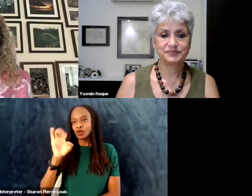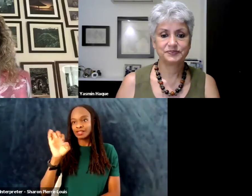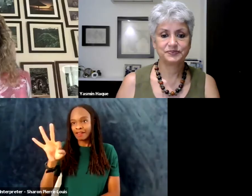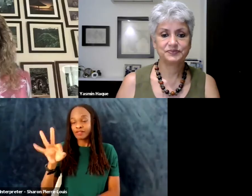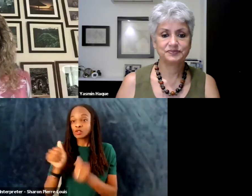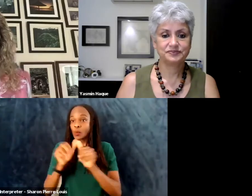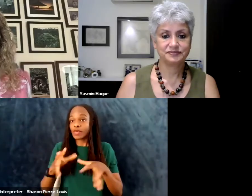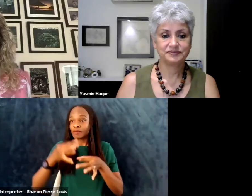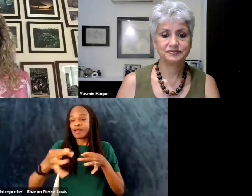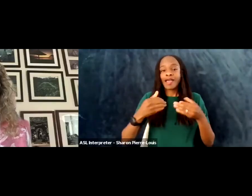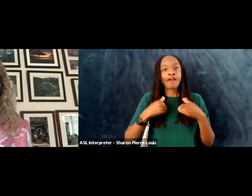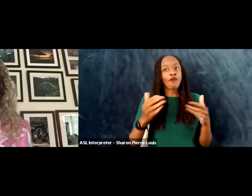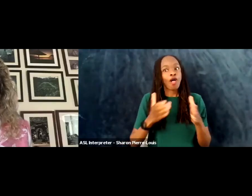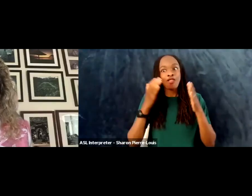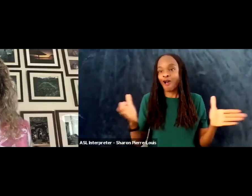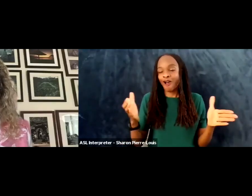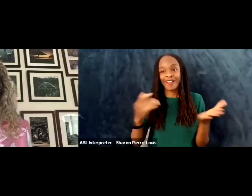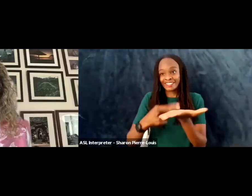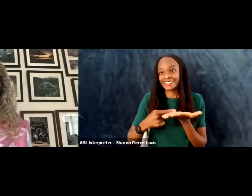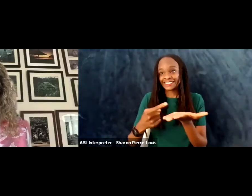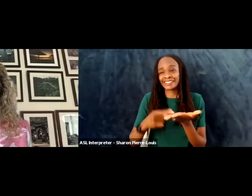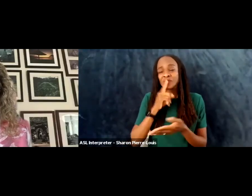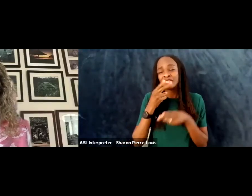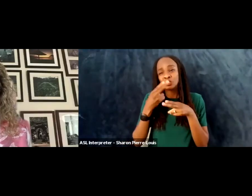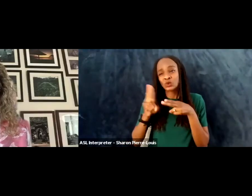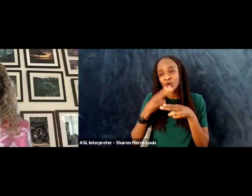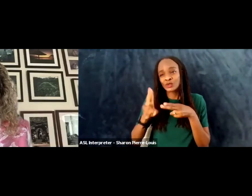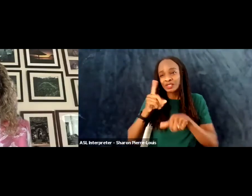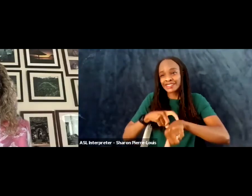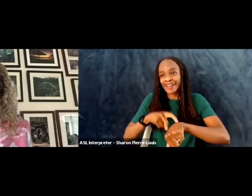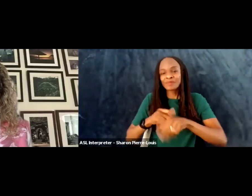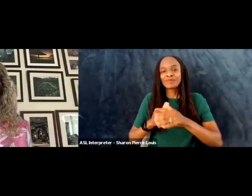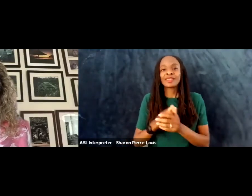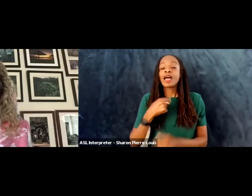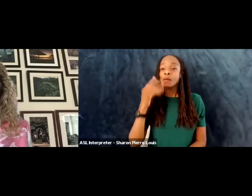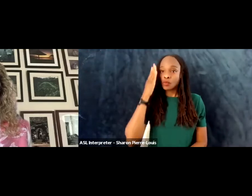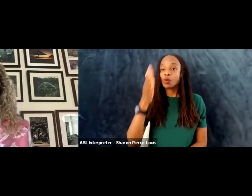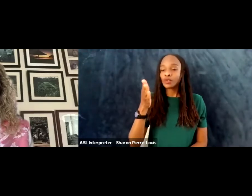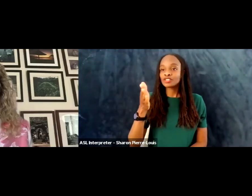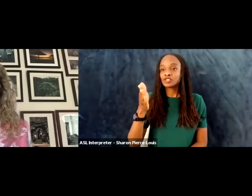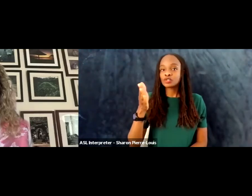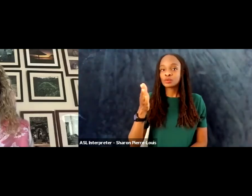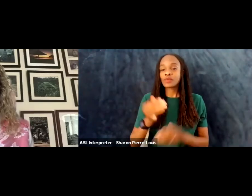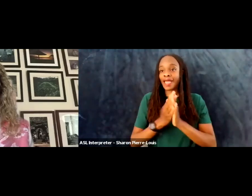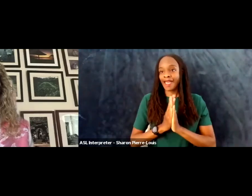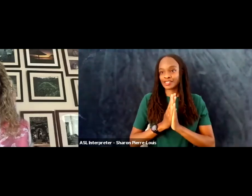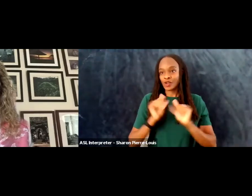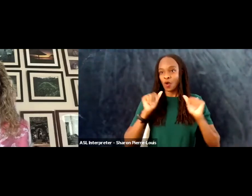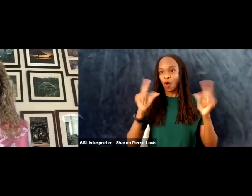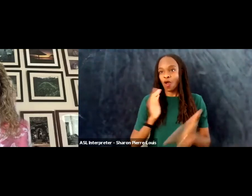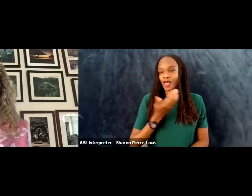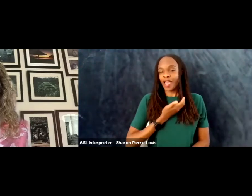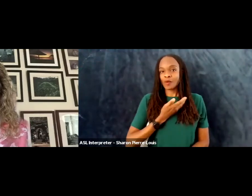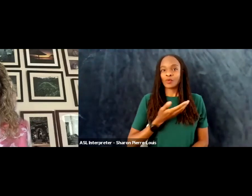ado, we have a lot to unpack in a very short amount of time. I'm going to ask all of our